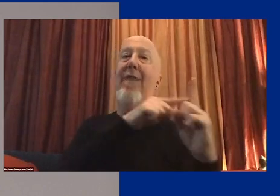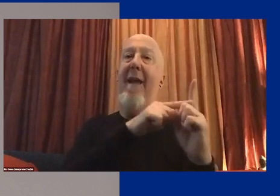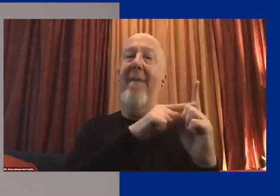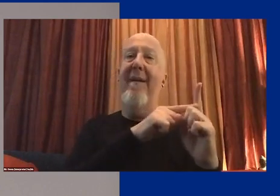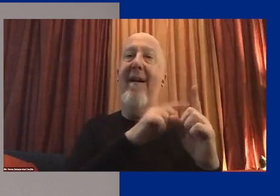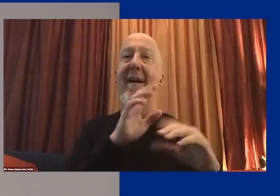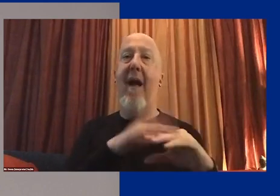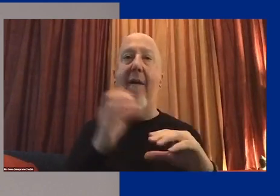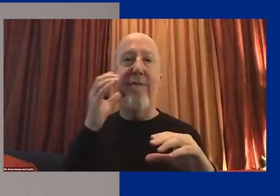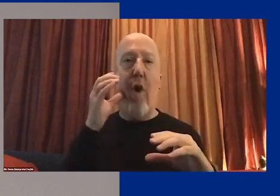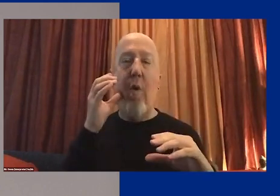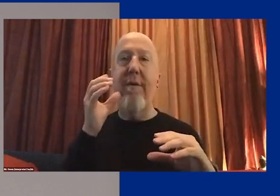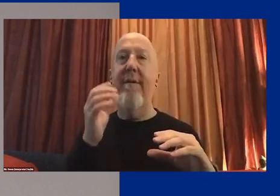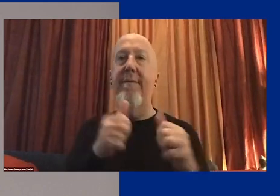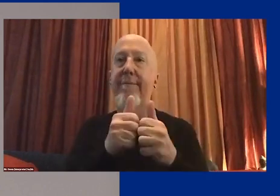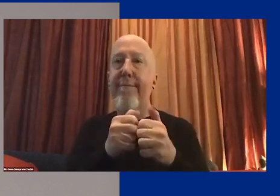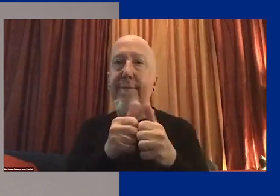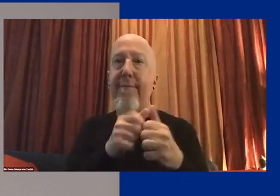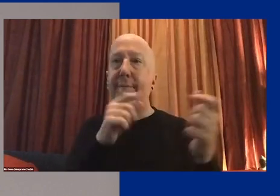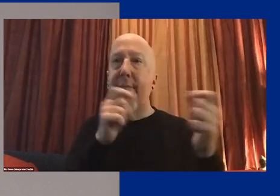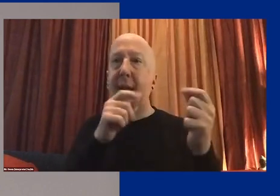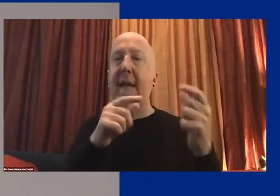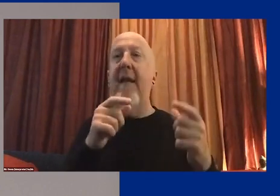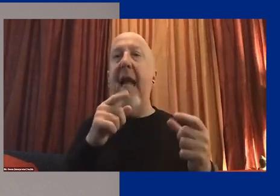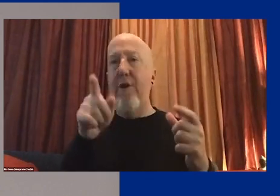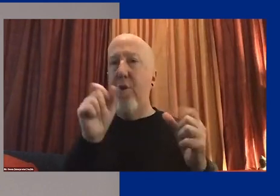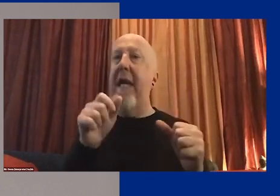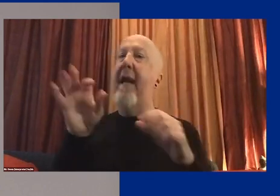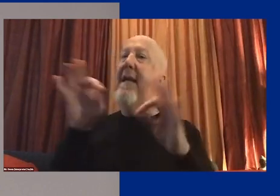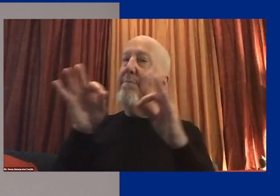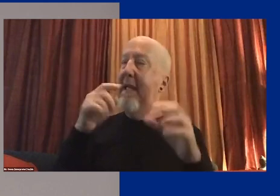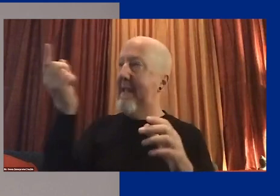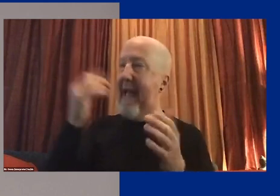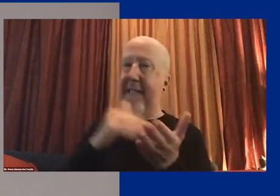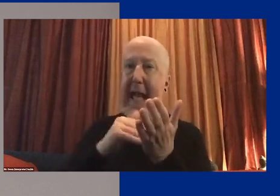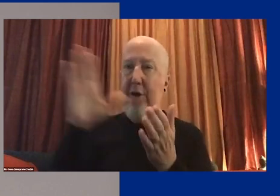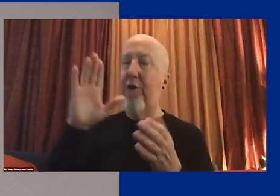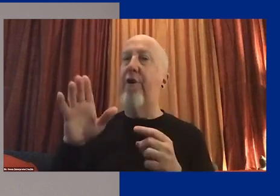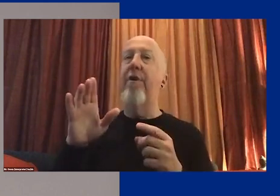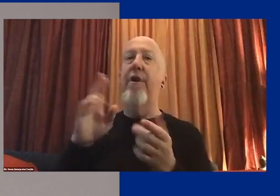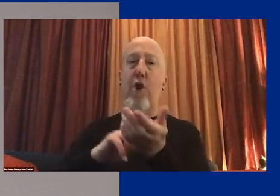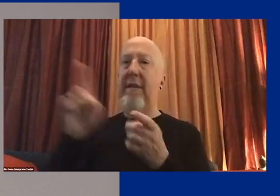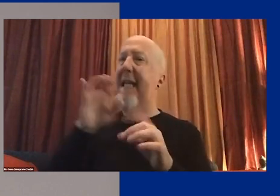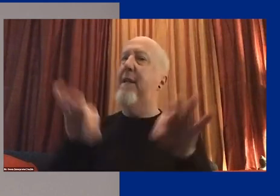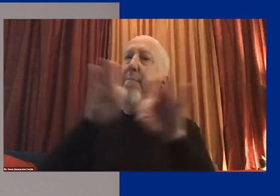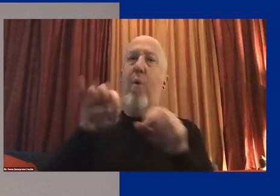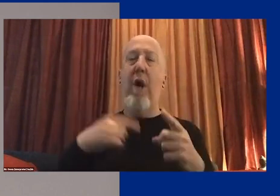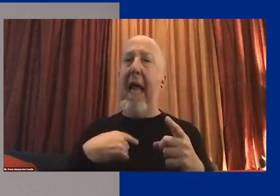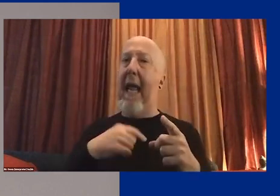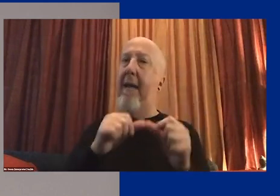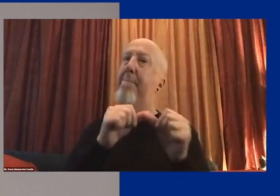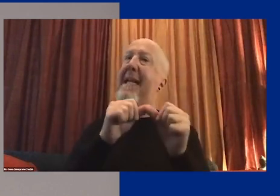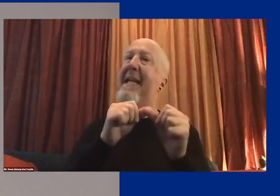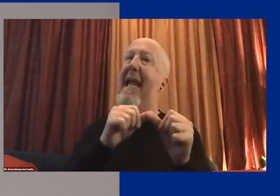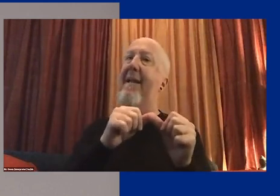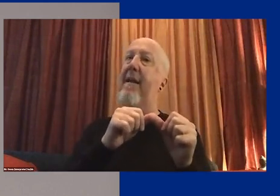explain to the providers that it's necessary for you to maintain communication with the person to support